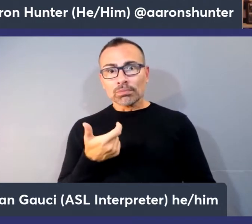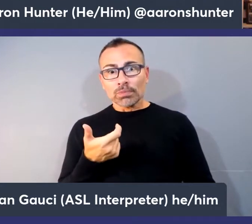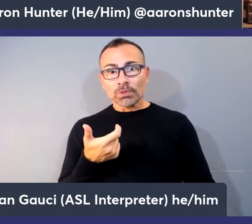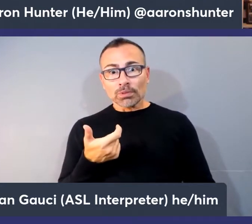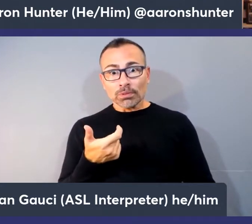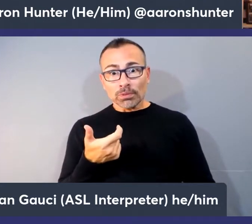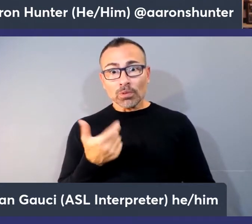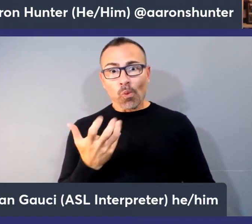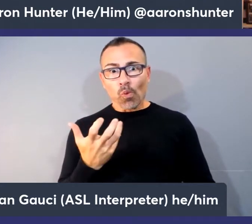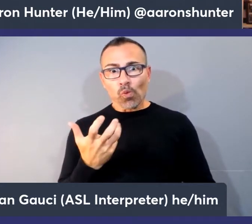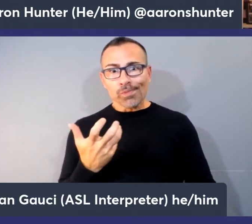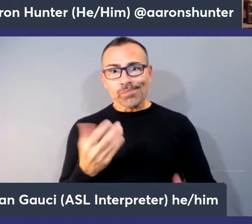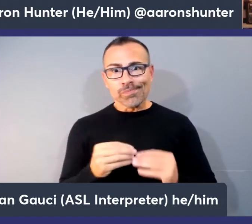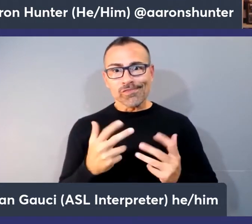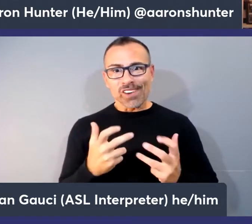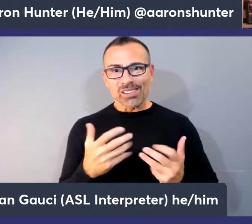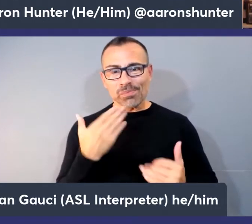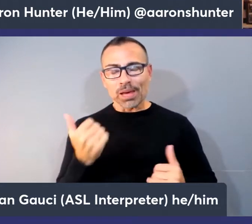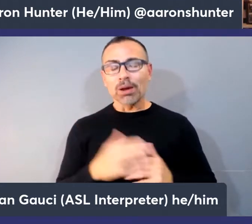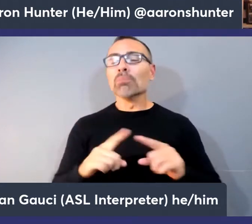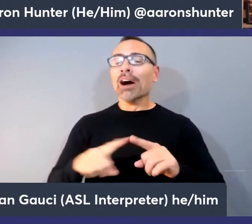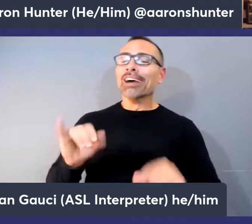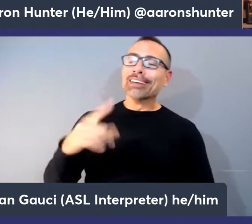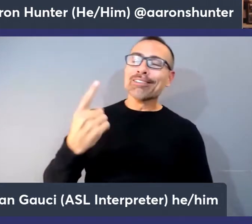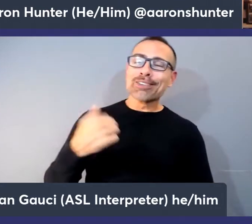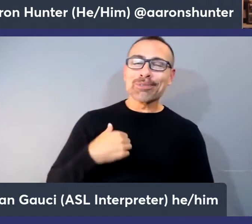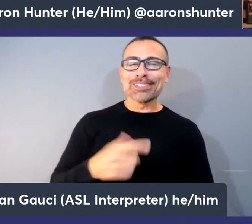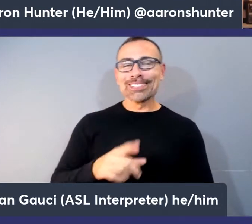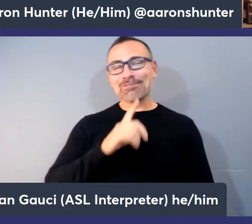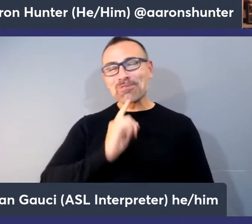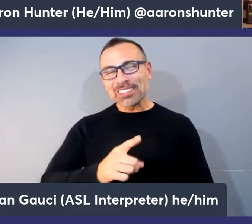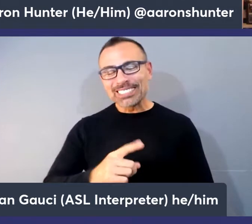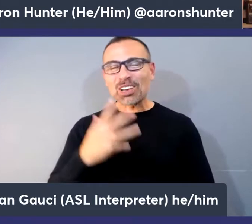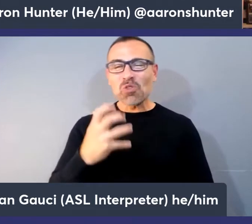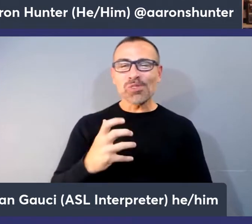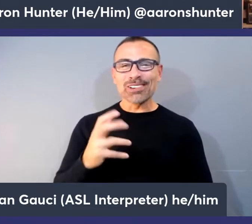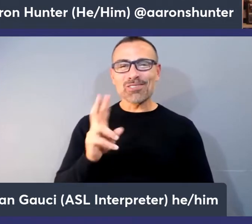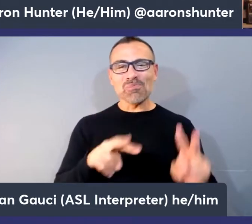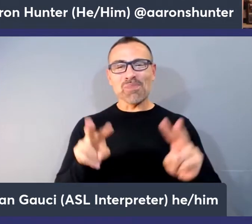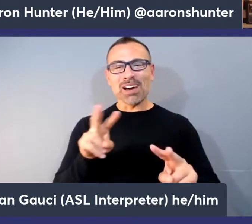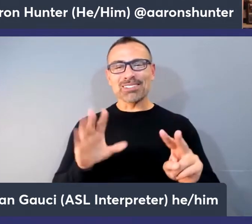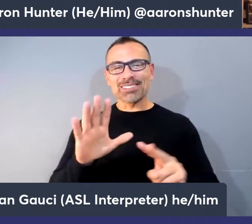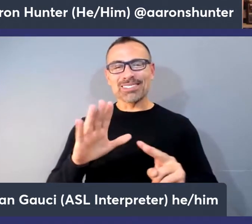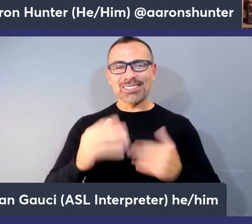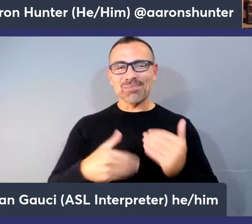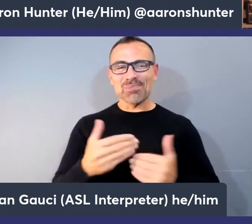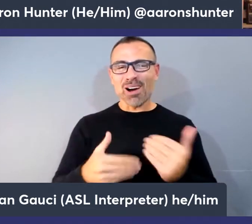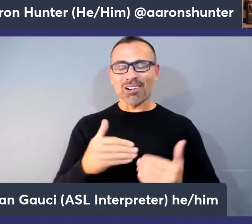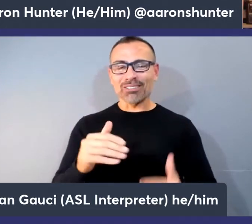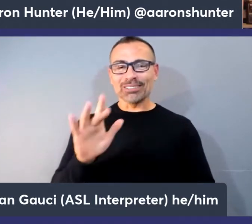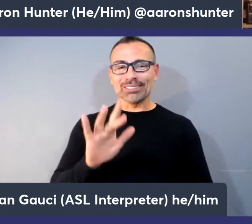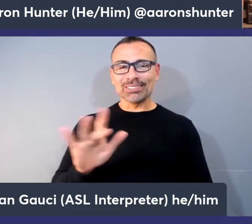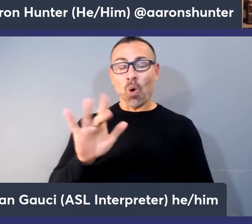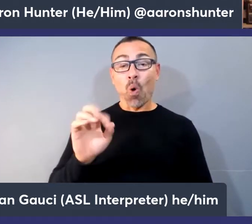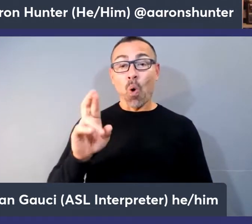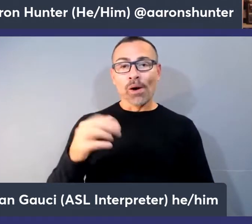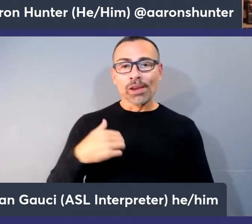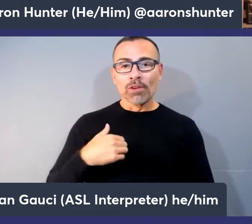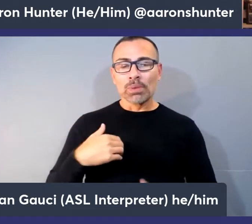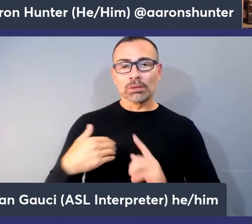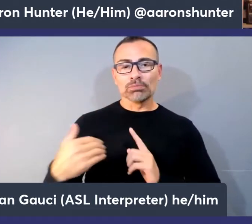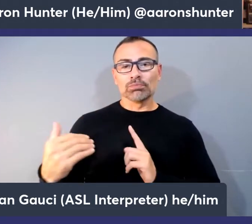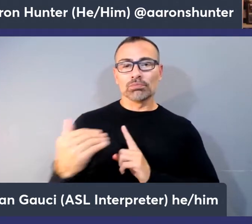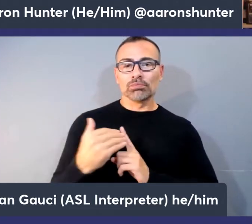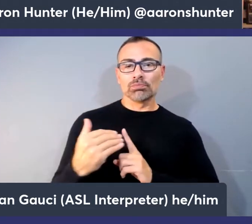was, you know, actually realistic and wanted to monitor the progress, but or also even get notified that